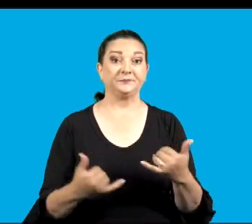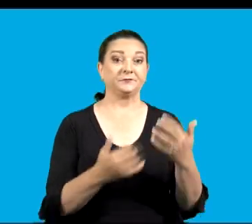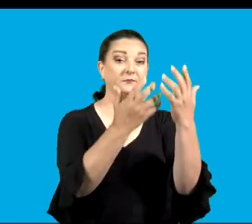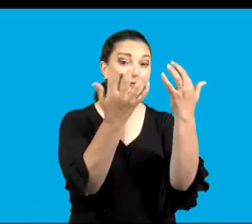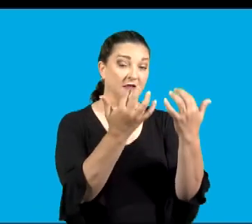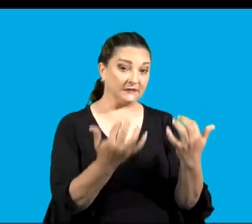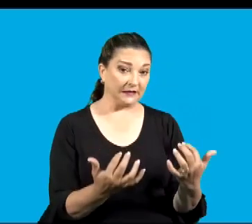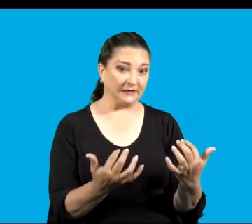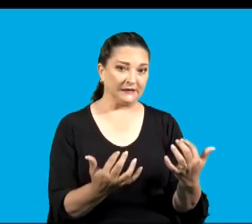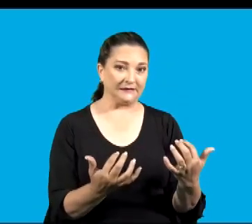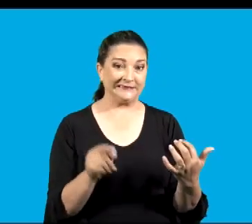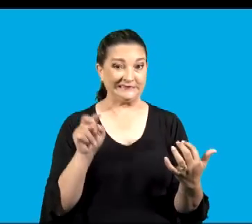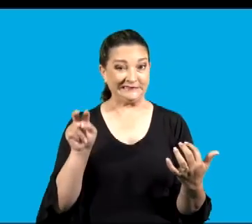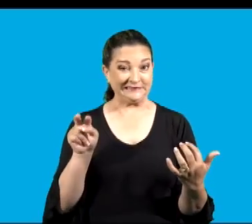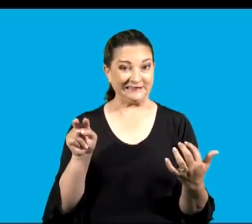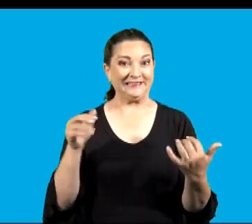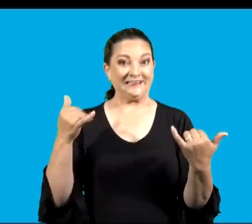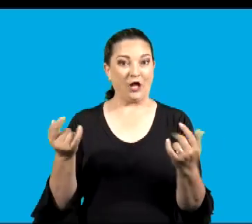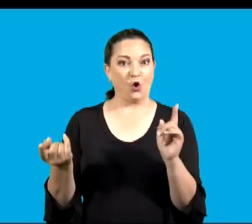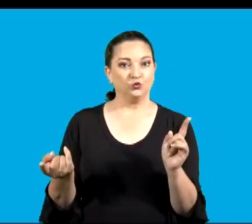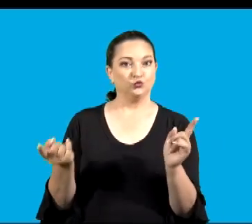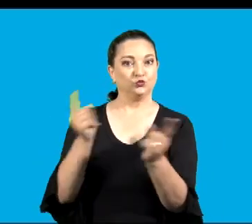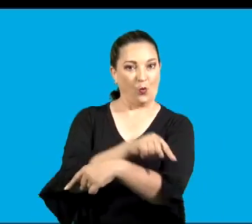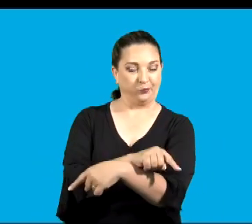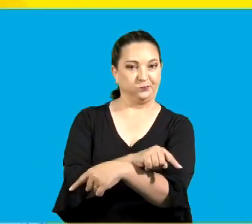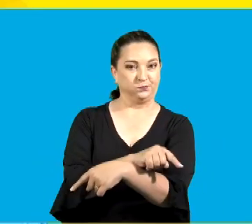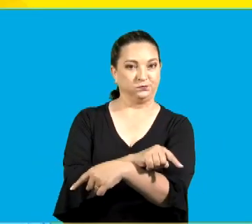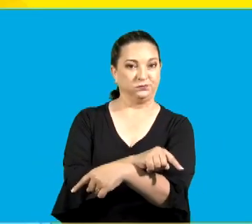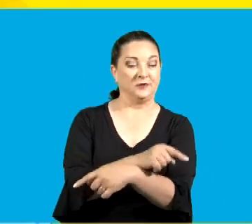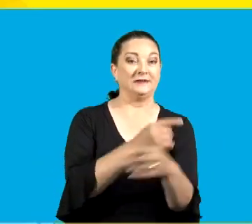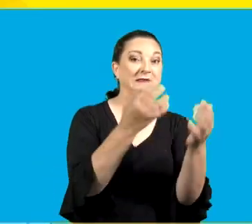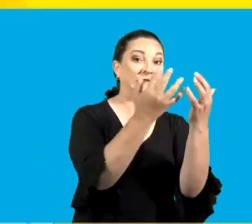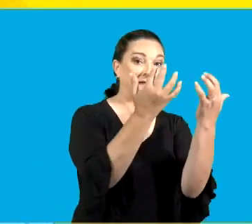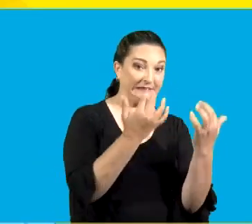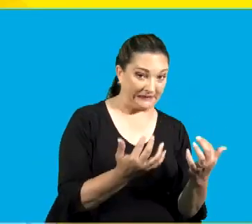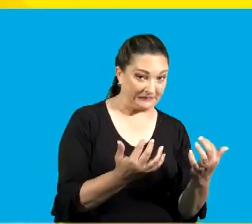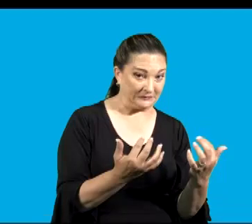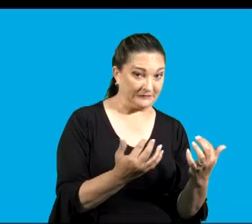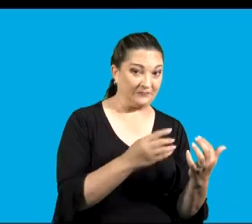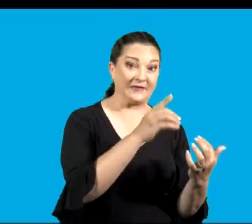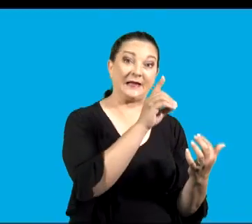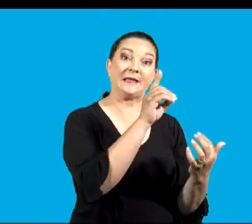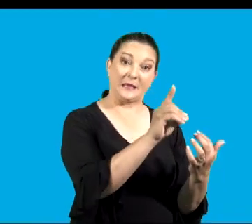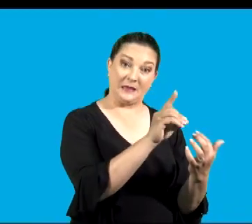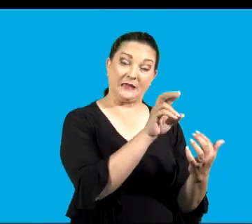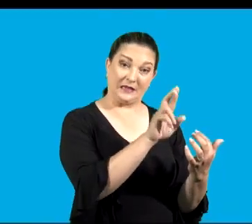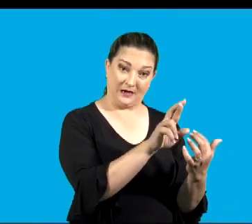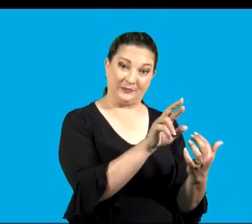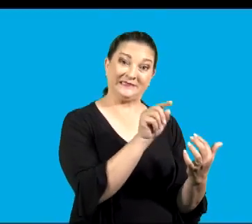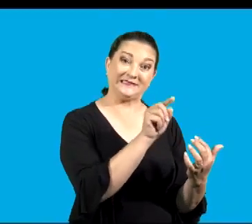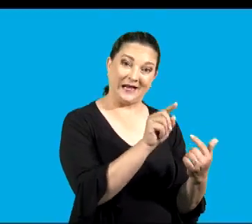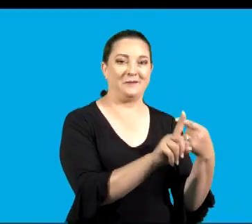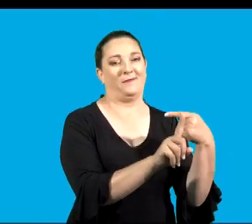statement now, it becomes the opposite of what I've just done. On the statement, on the debit